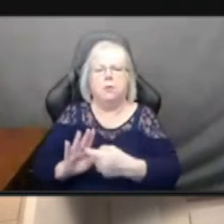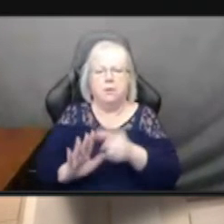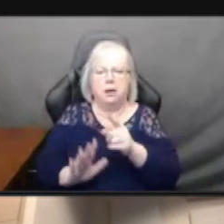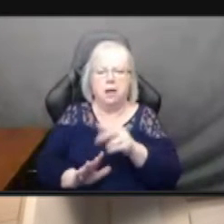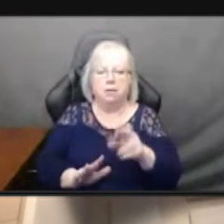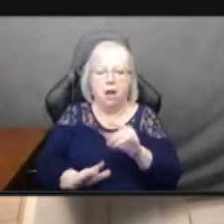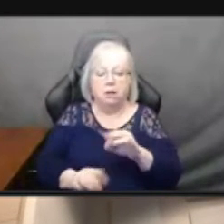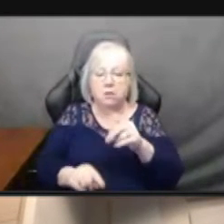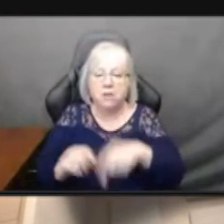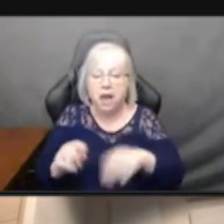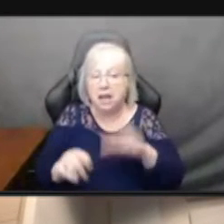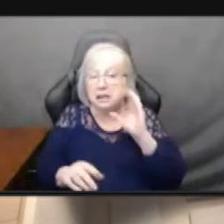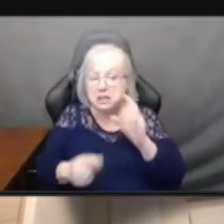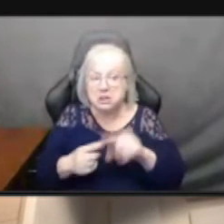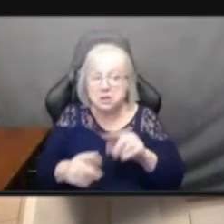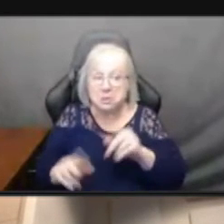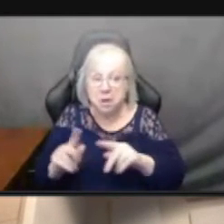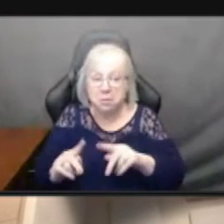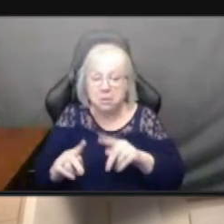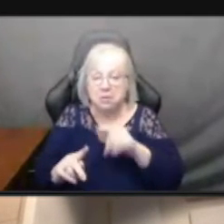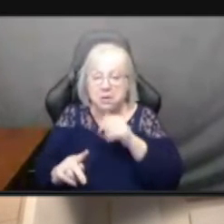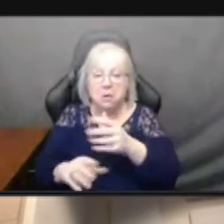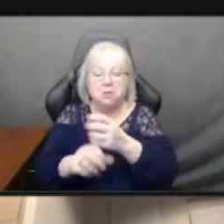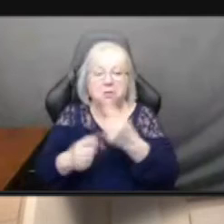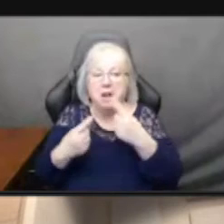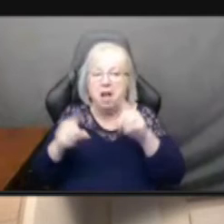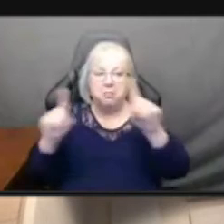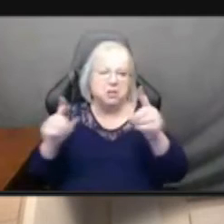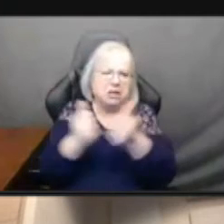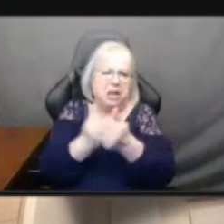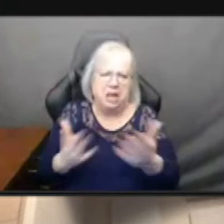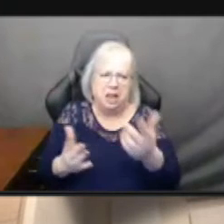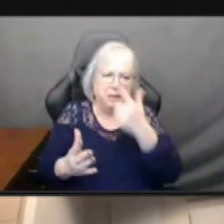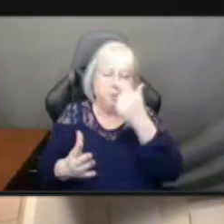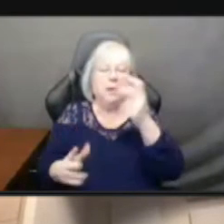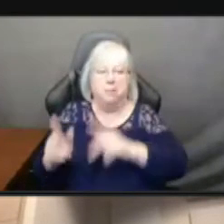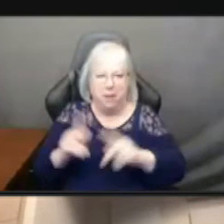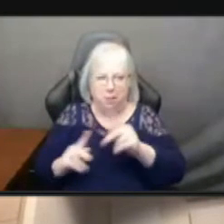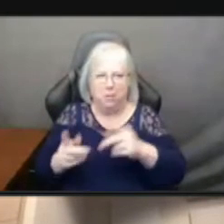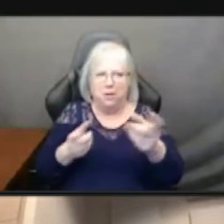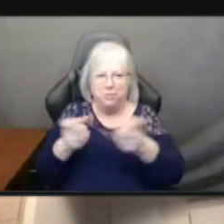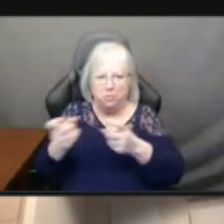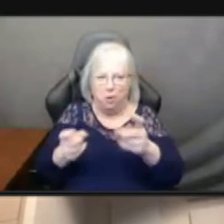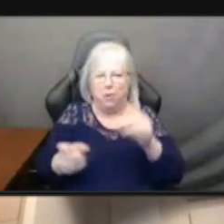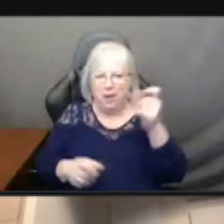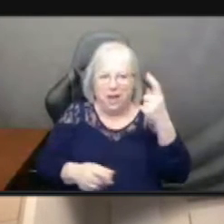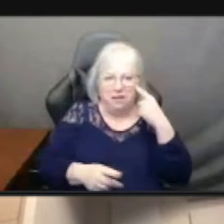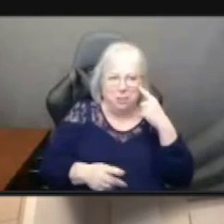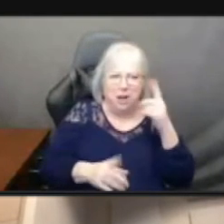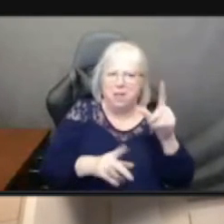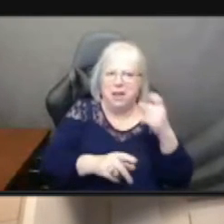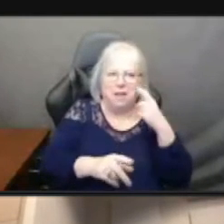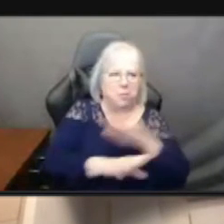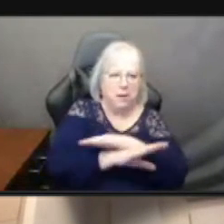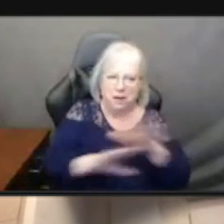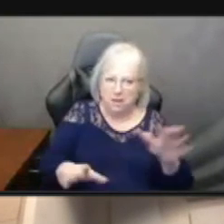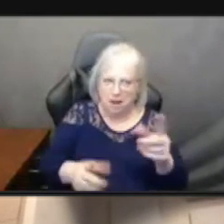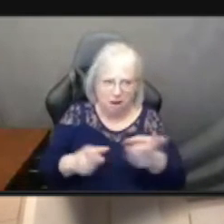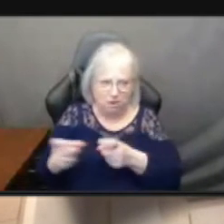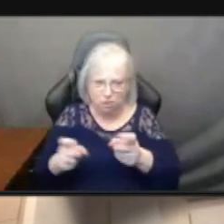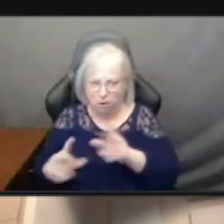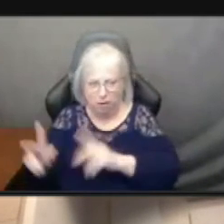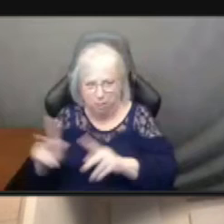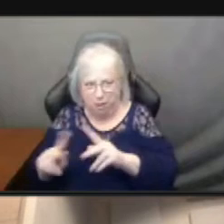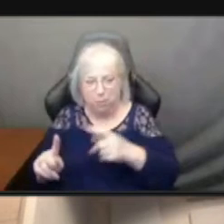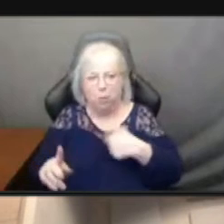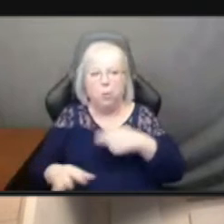you can't listen to the people, you won't get nothing done, because the people control the government. The government does not control the people. We